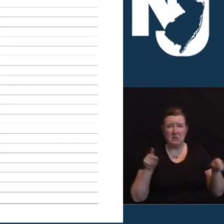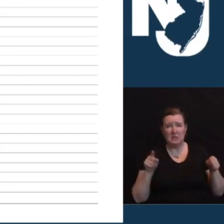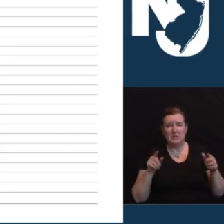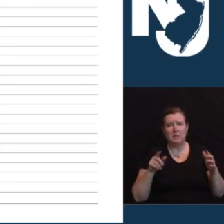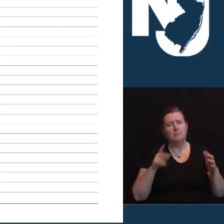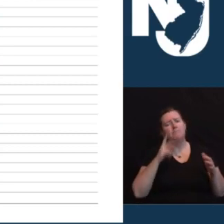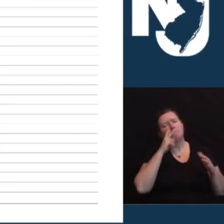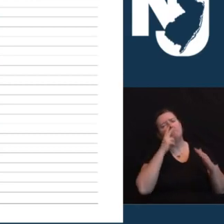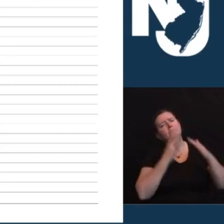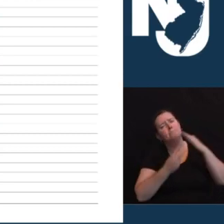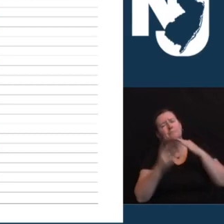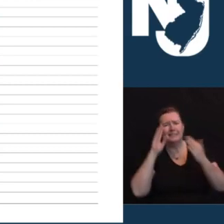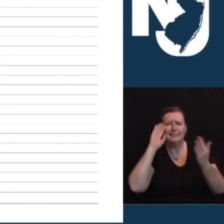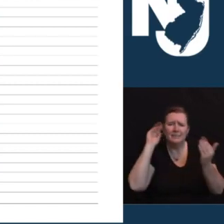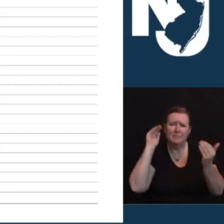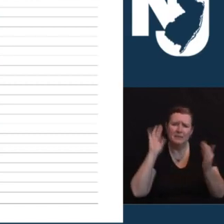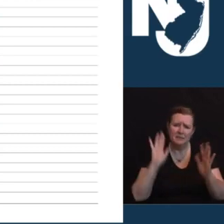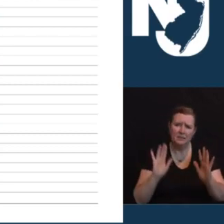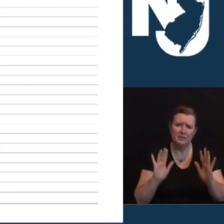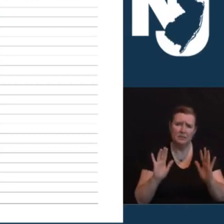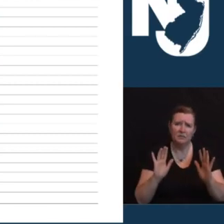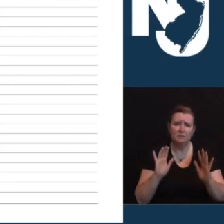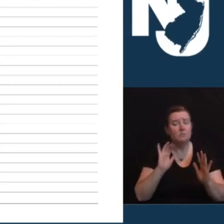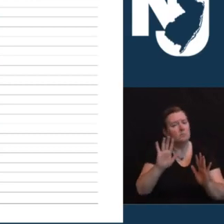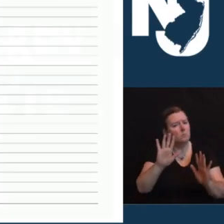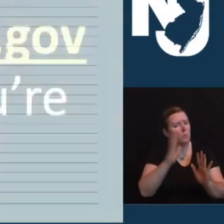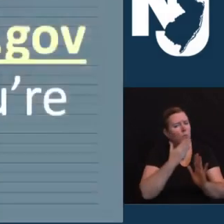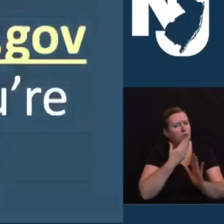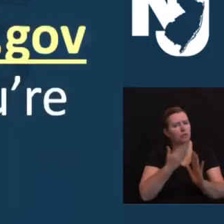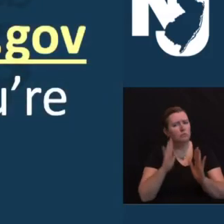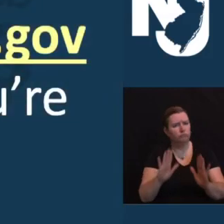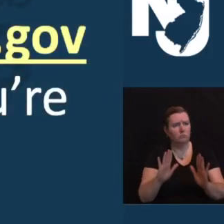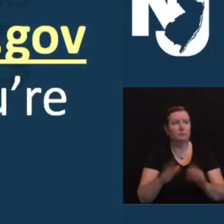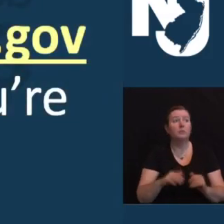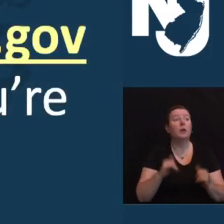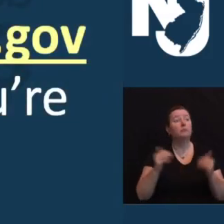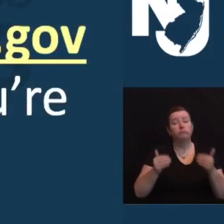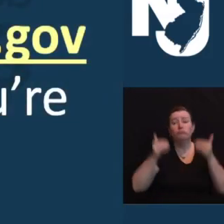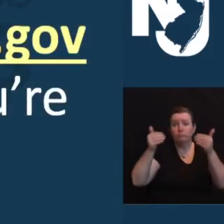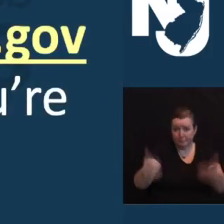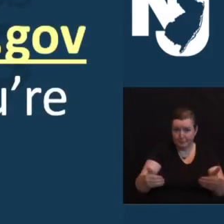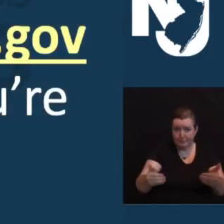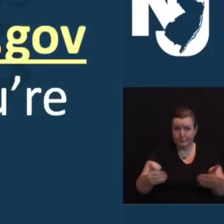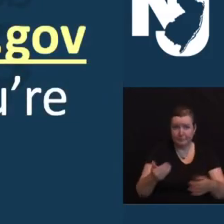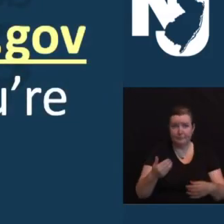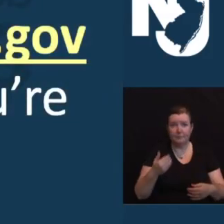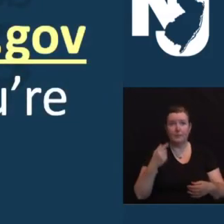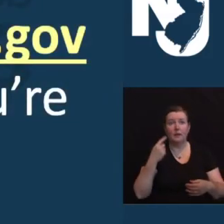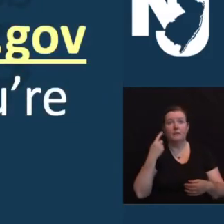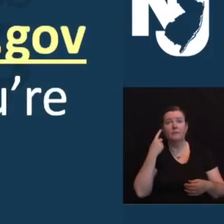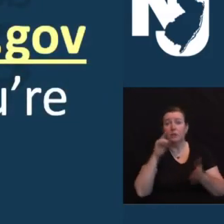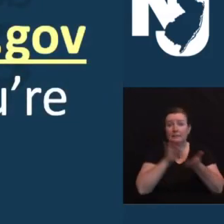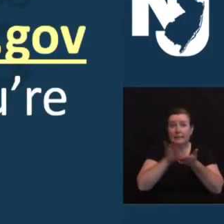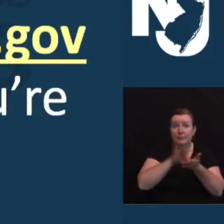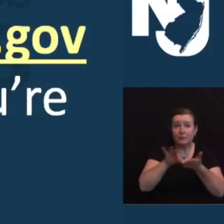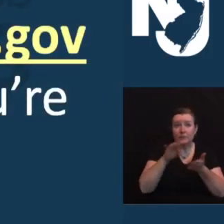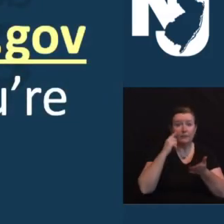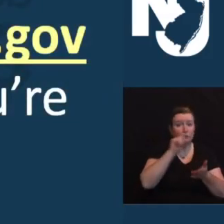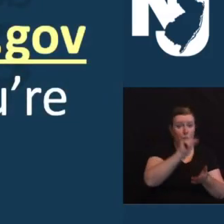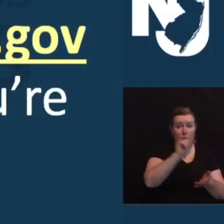reasonable expectation of where we'd be, and that's a good thing. Next, switching gears, our efforts to ensure a complete count in the 2020